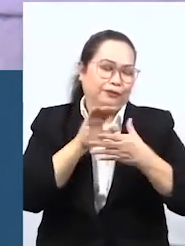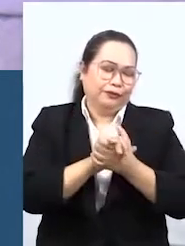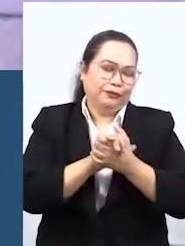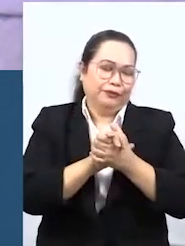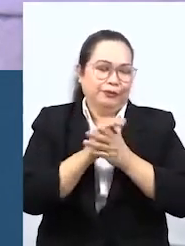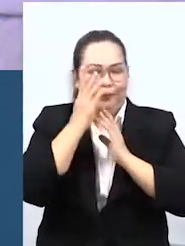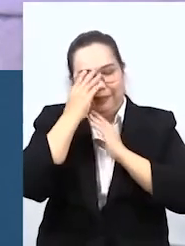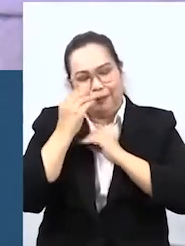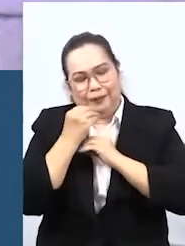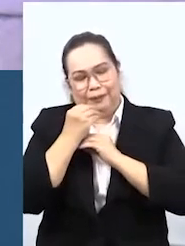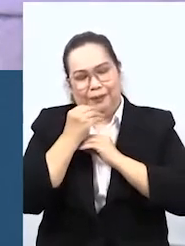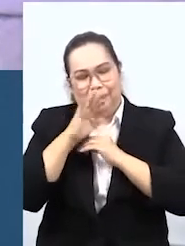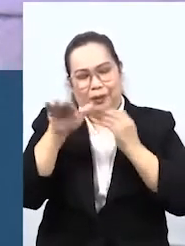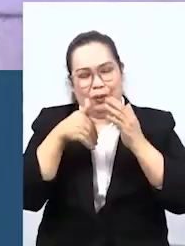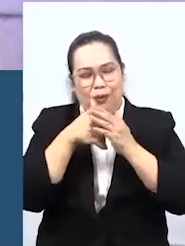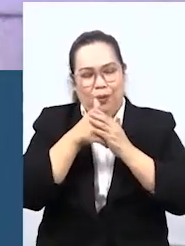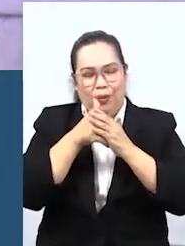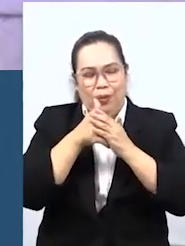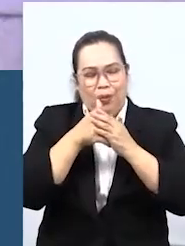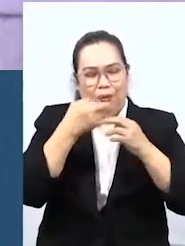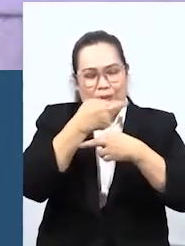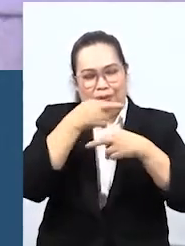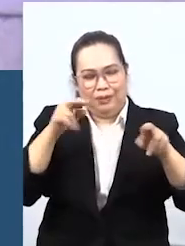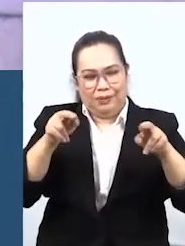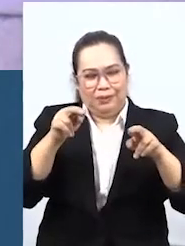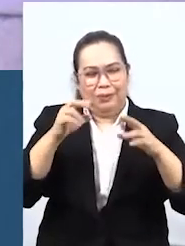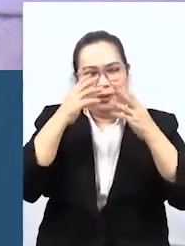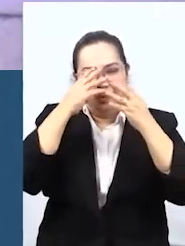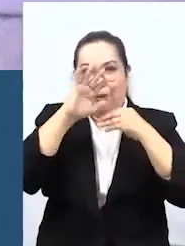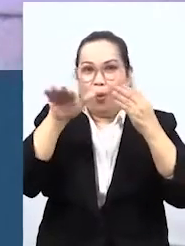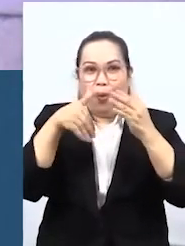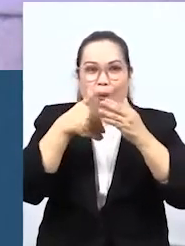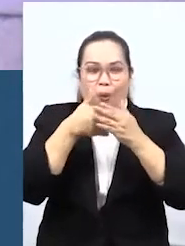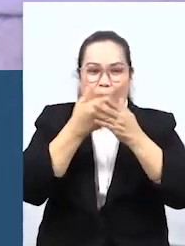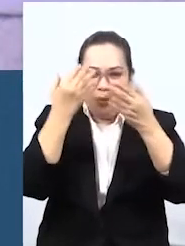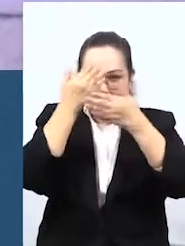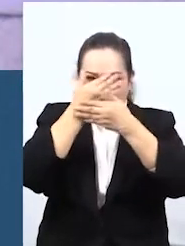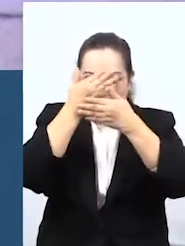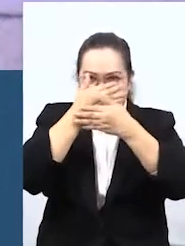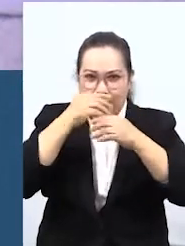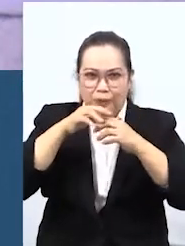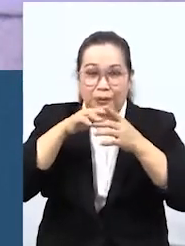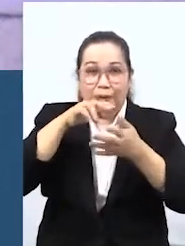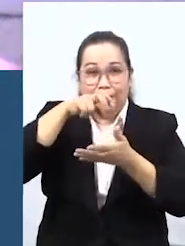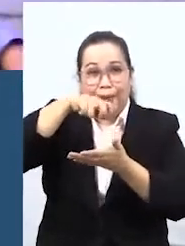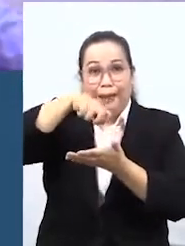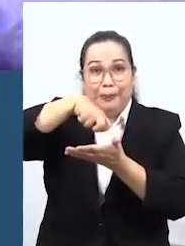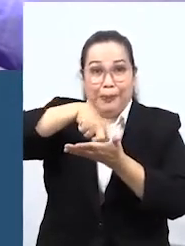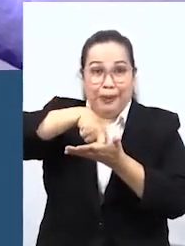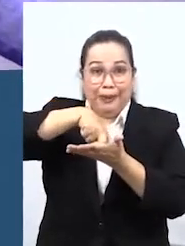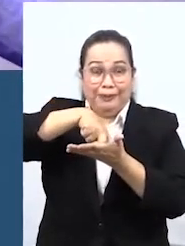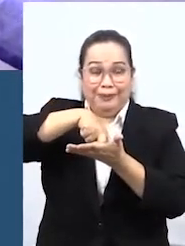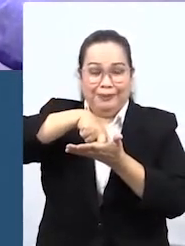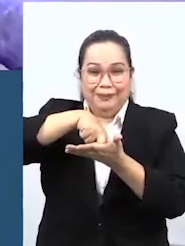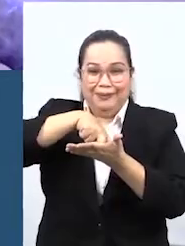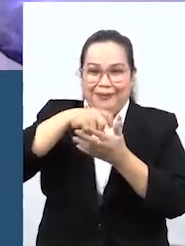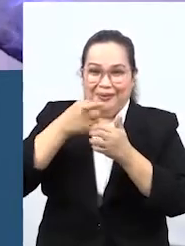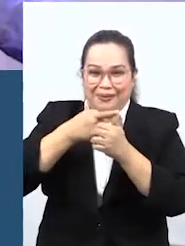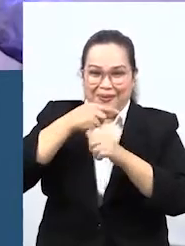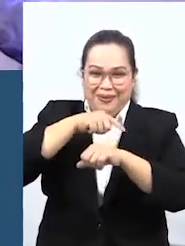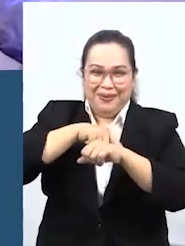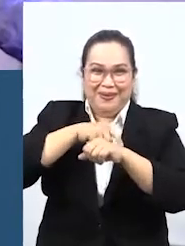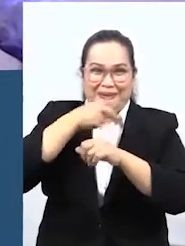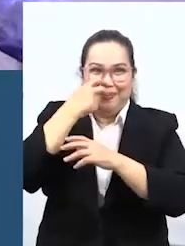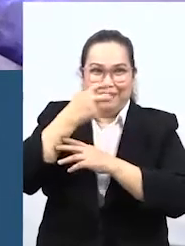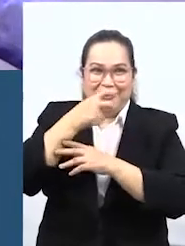living room everything Quiet and dark I went on my knees galing first time I saw something